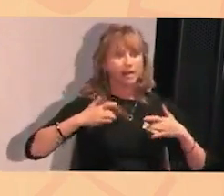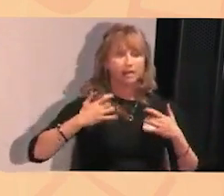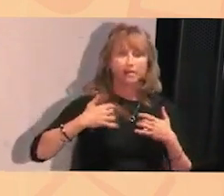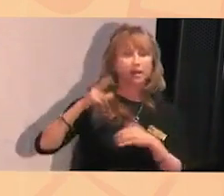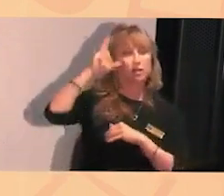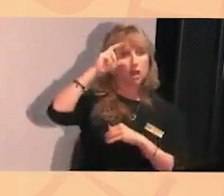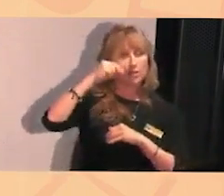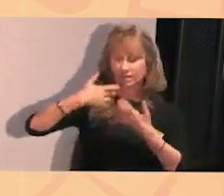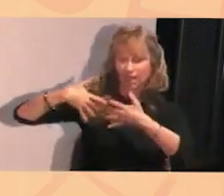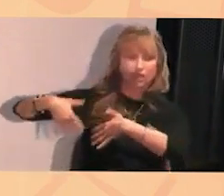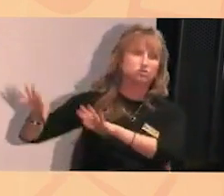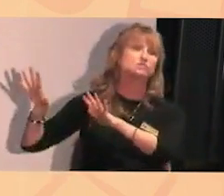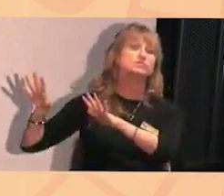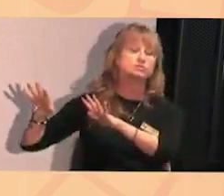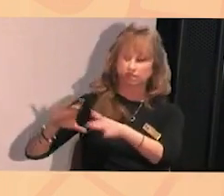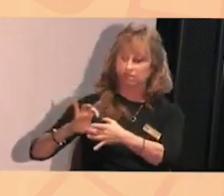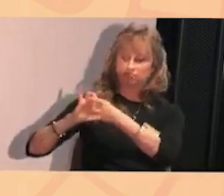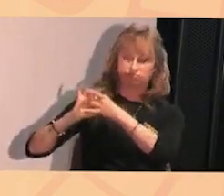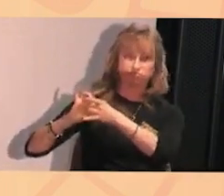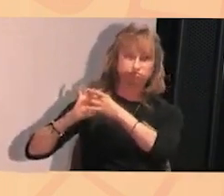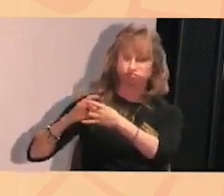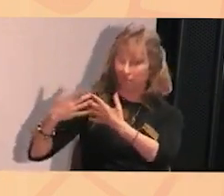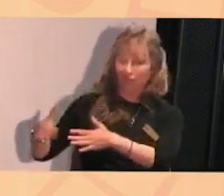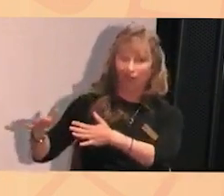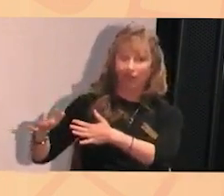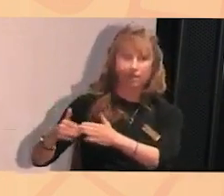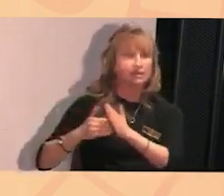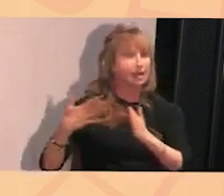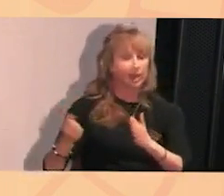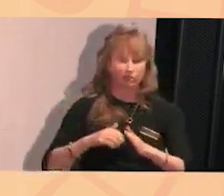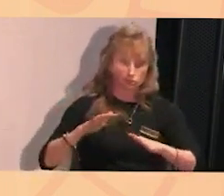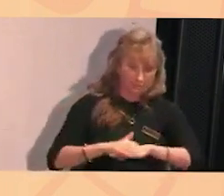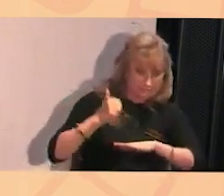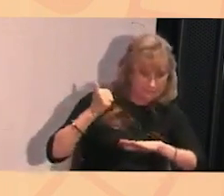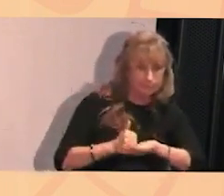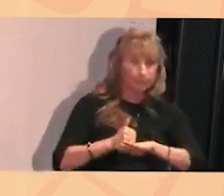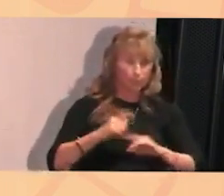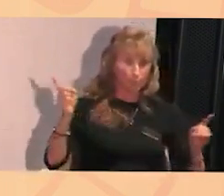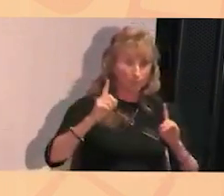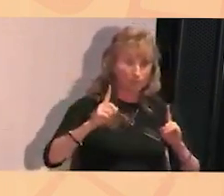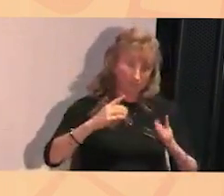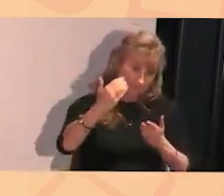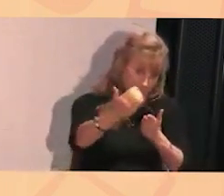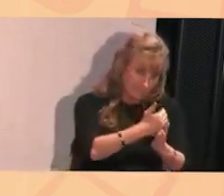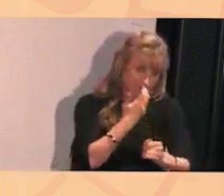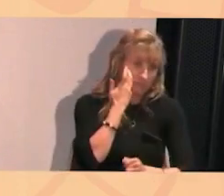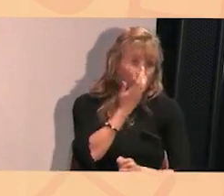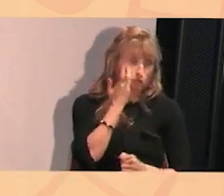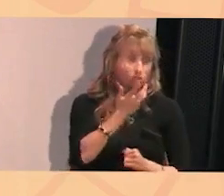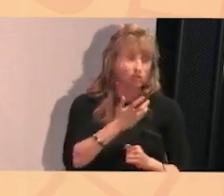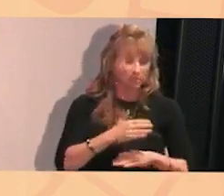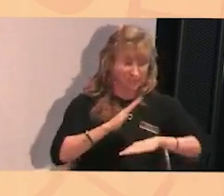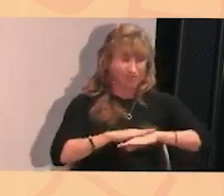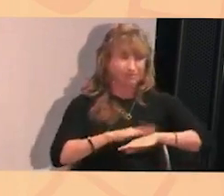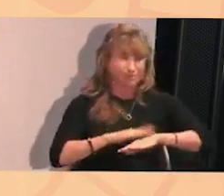to our past, establish our present and secure our future is essentially being eroded because of